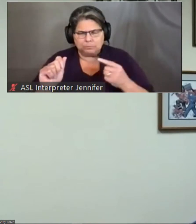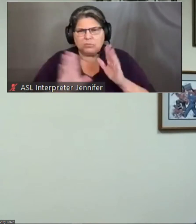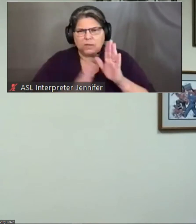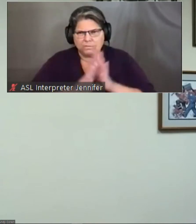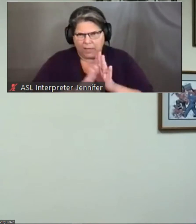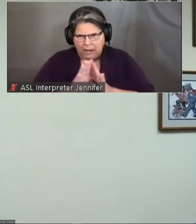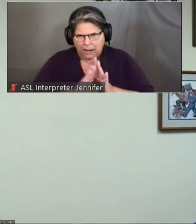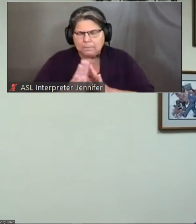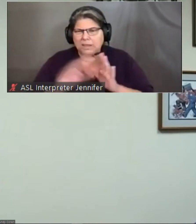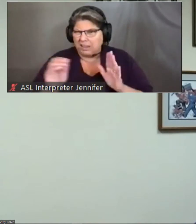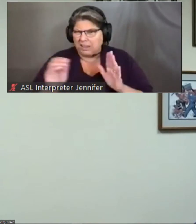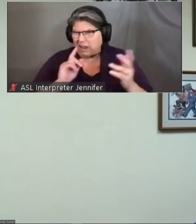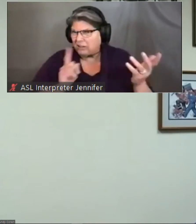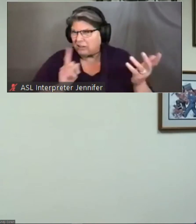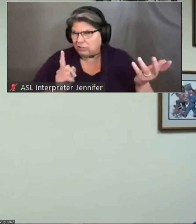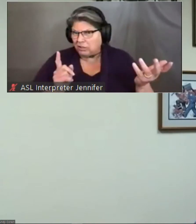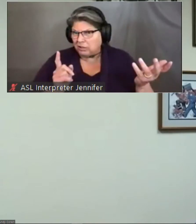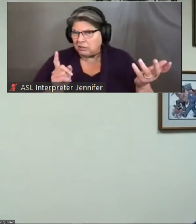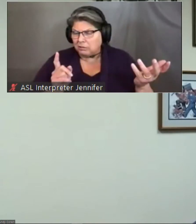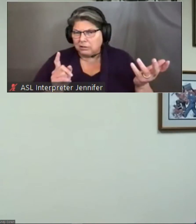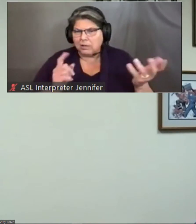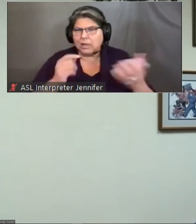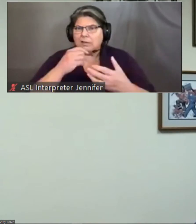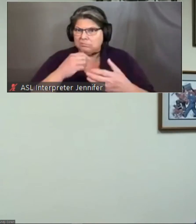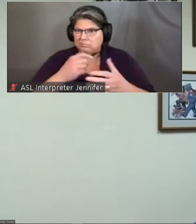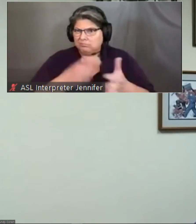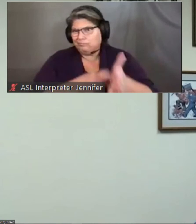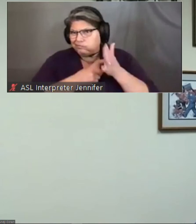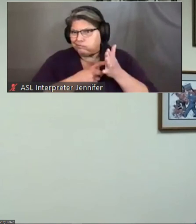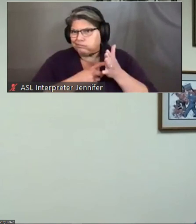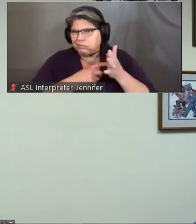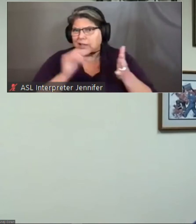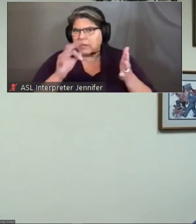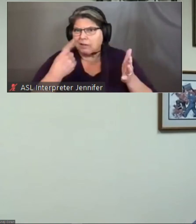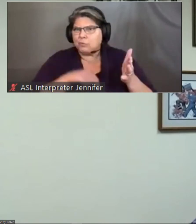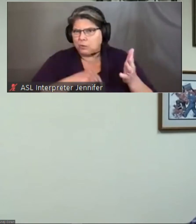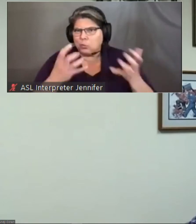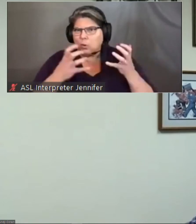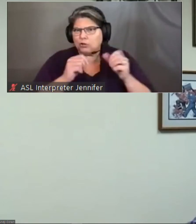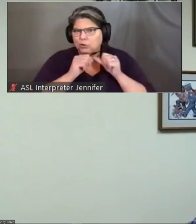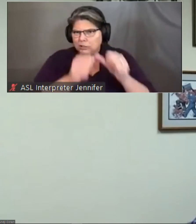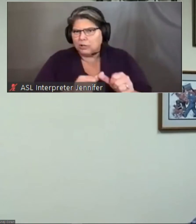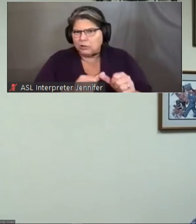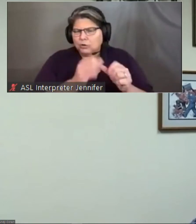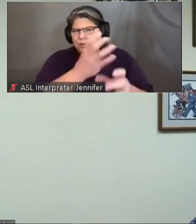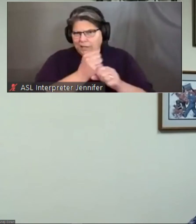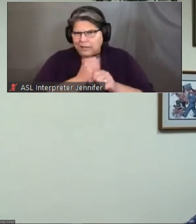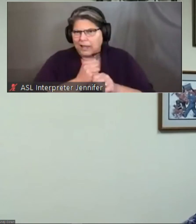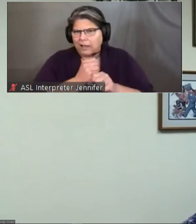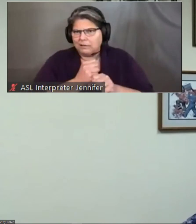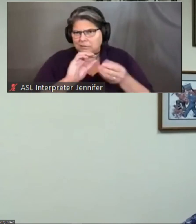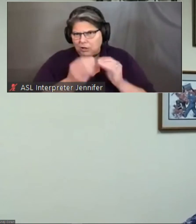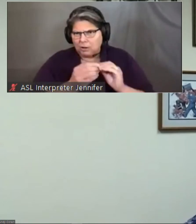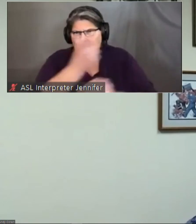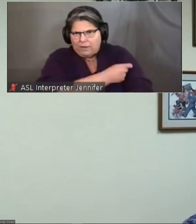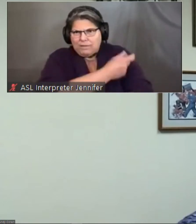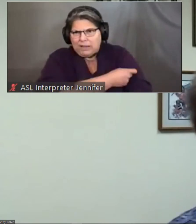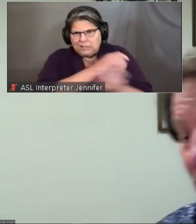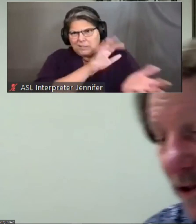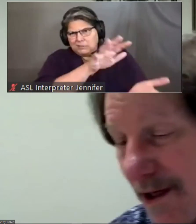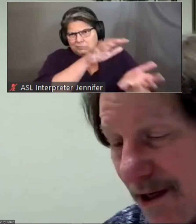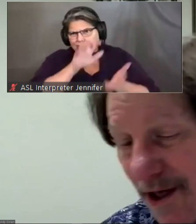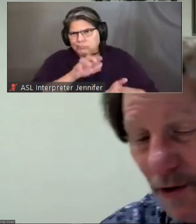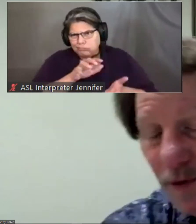and actually is being made mandatory if we're going to continue to get our vaccine allotments. And